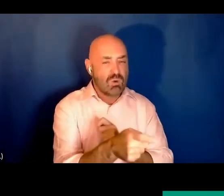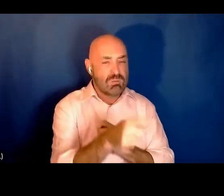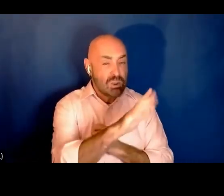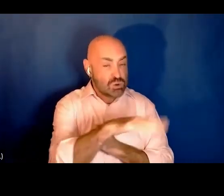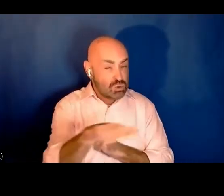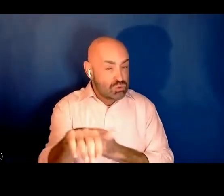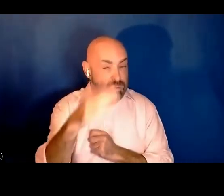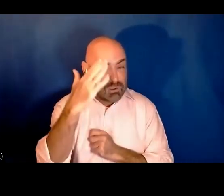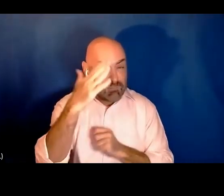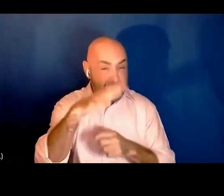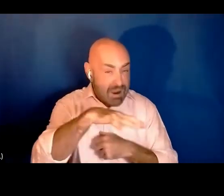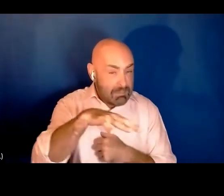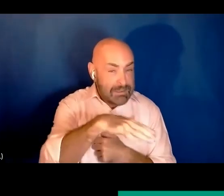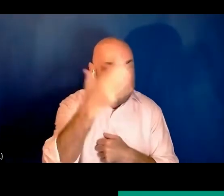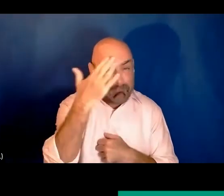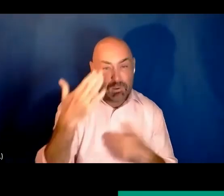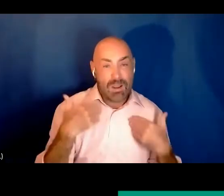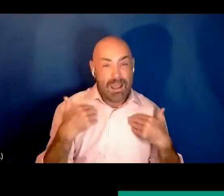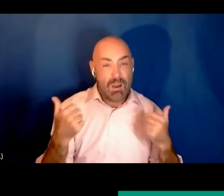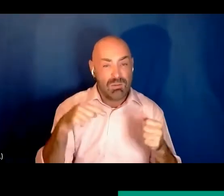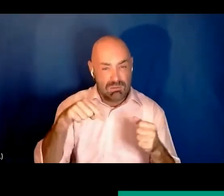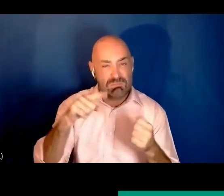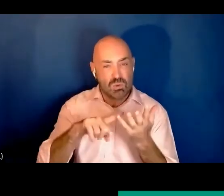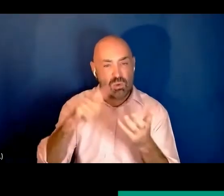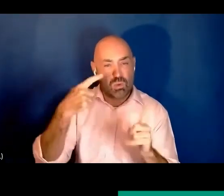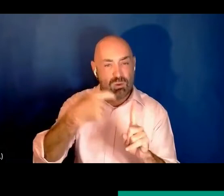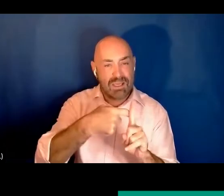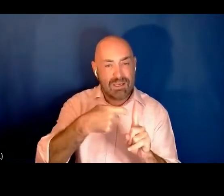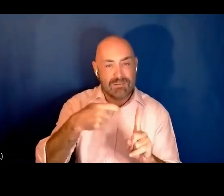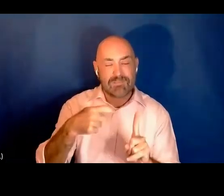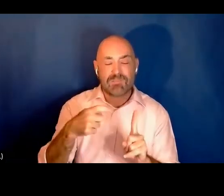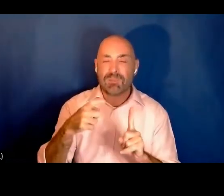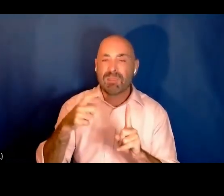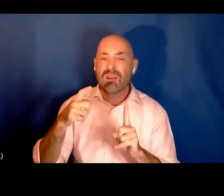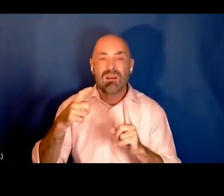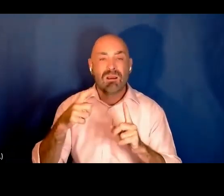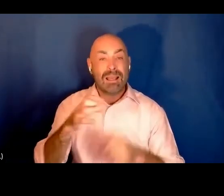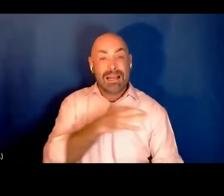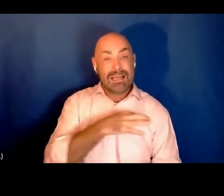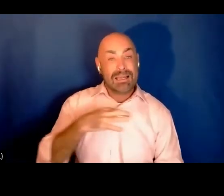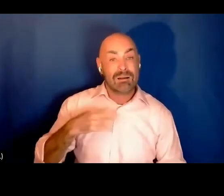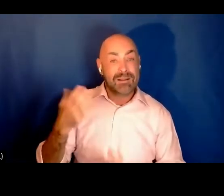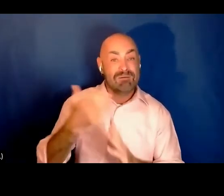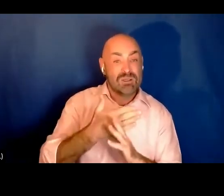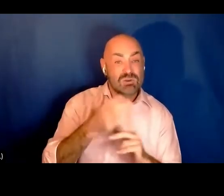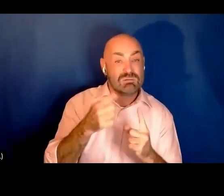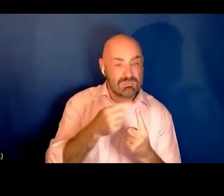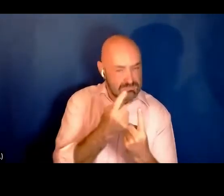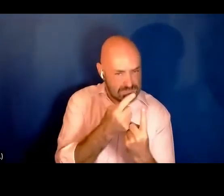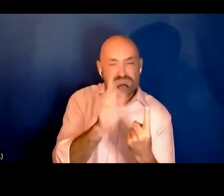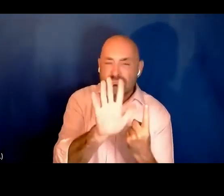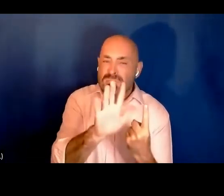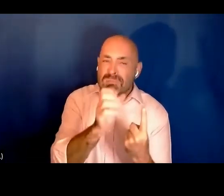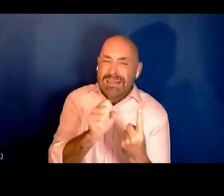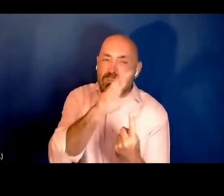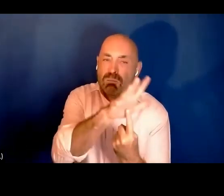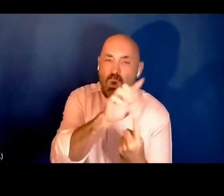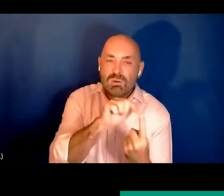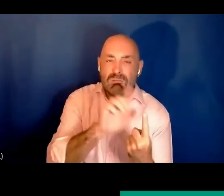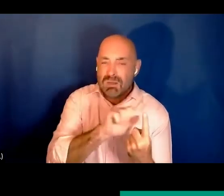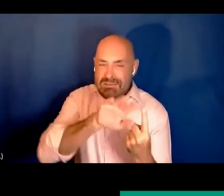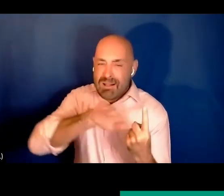UK? The seminars explore areas beyond clinical interventions. Important though these are, to